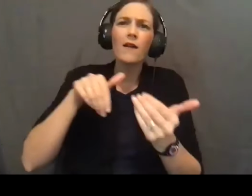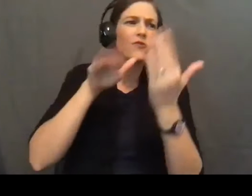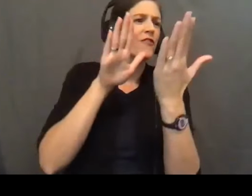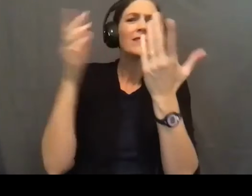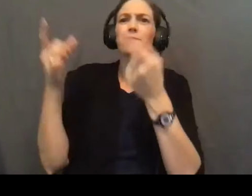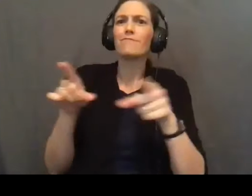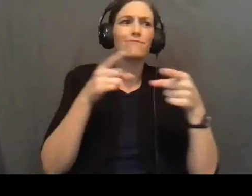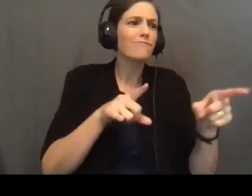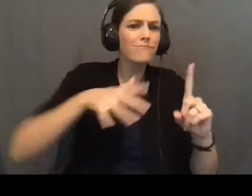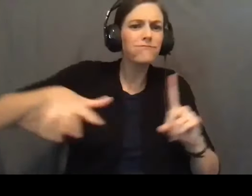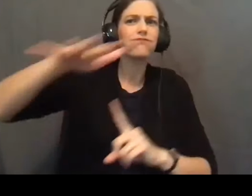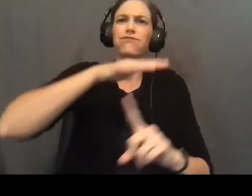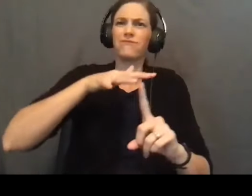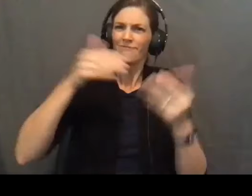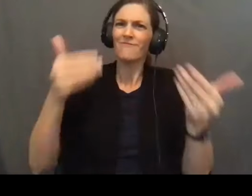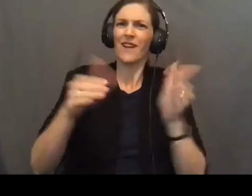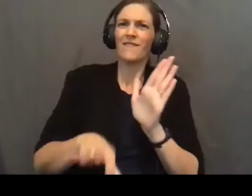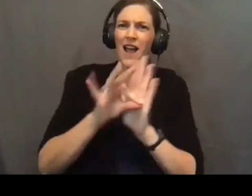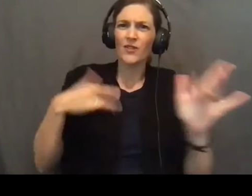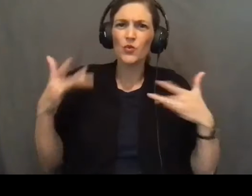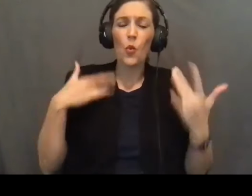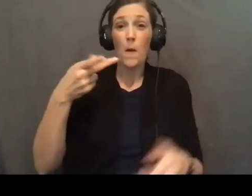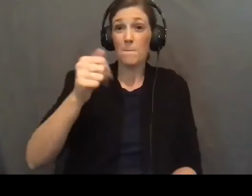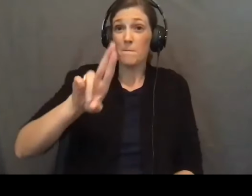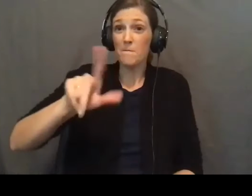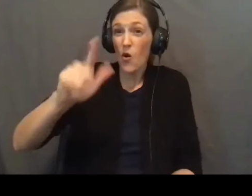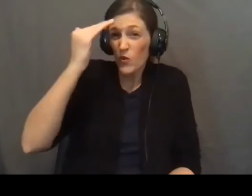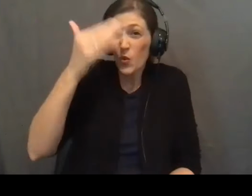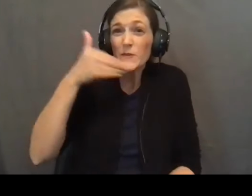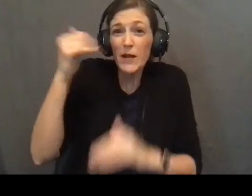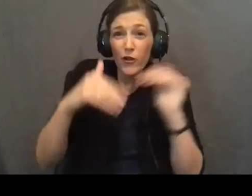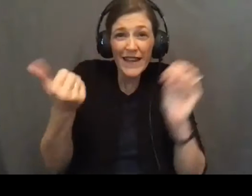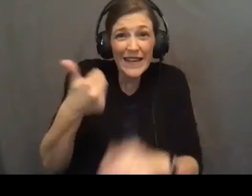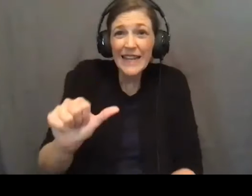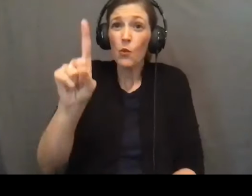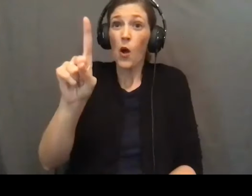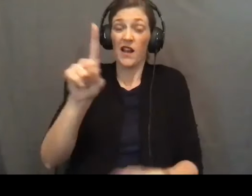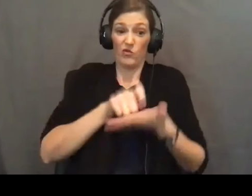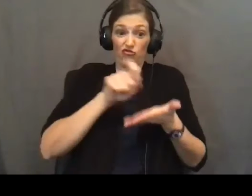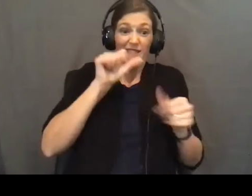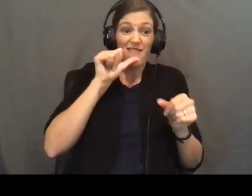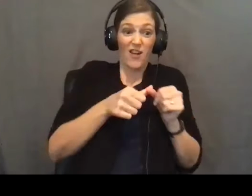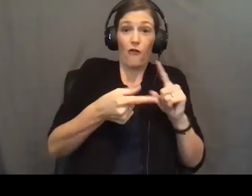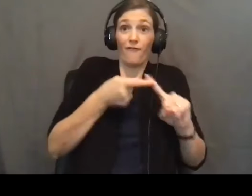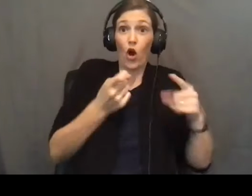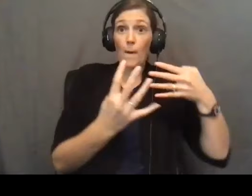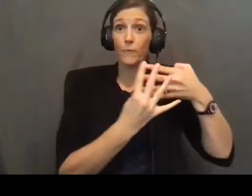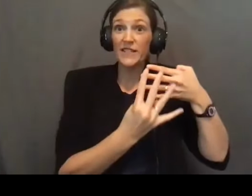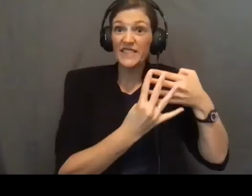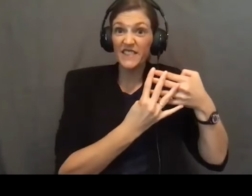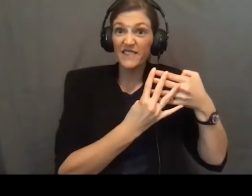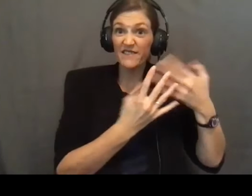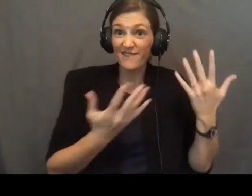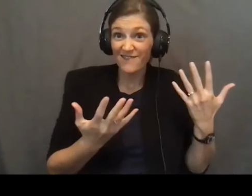we should find joy. And Paul knows that better than anyone. He was writing this letter from prison when he wrote it to the